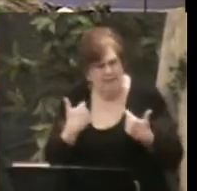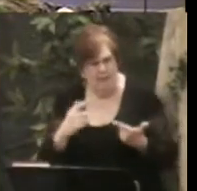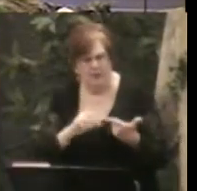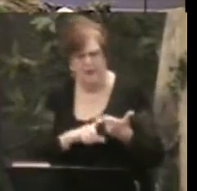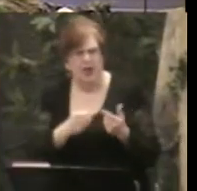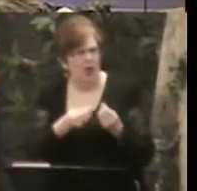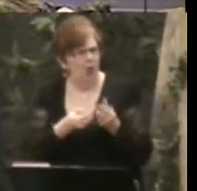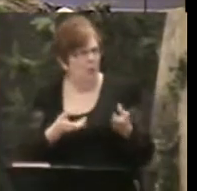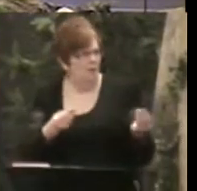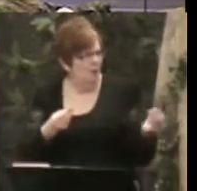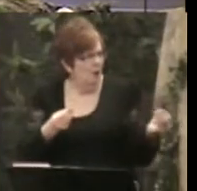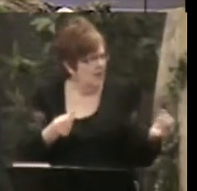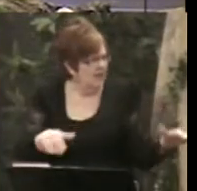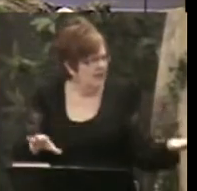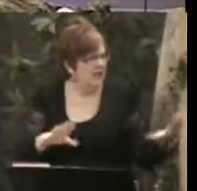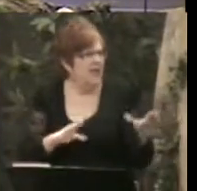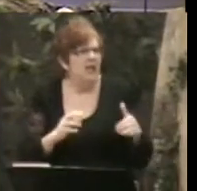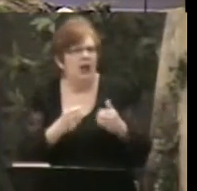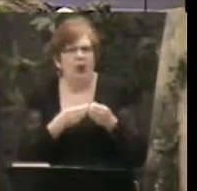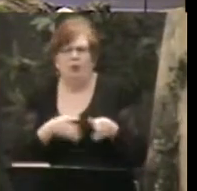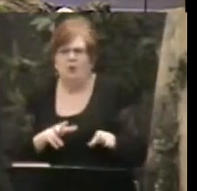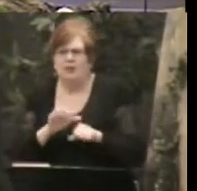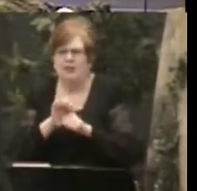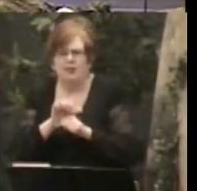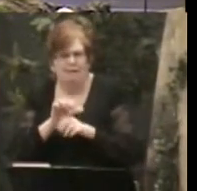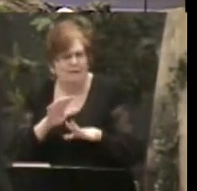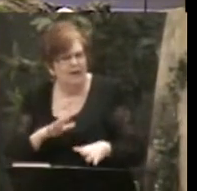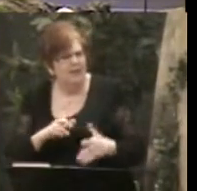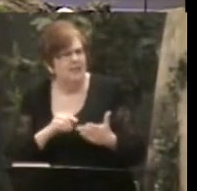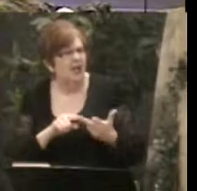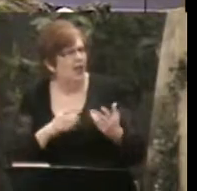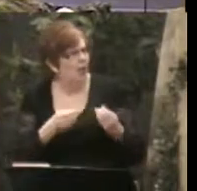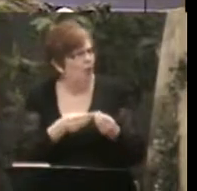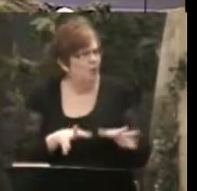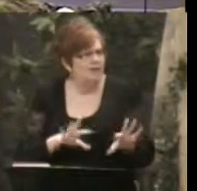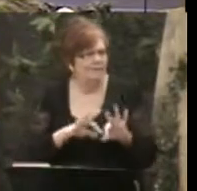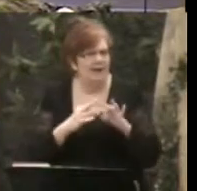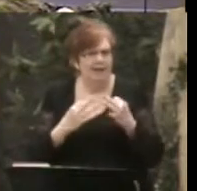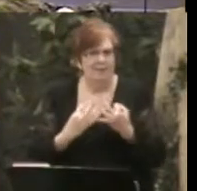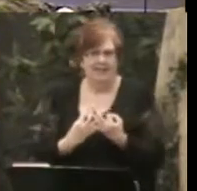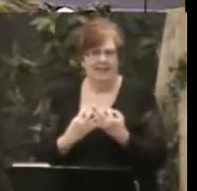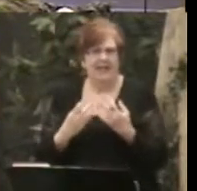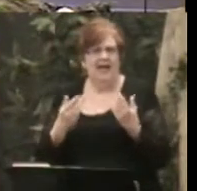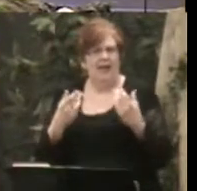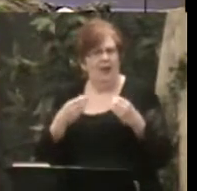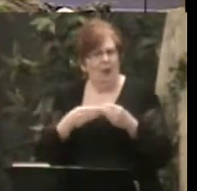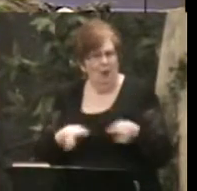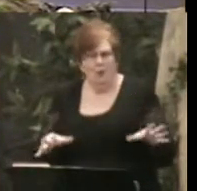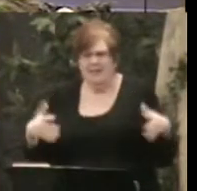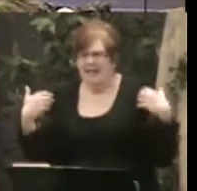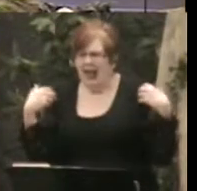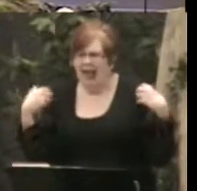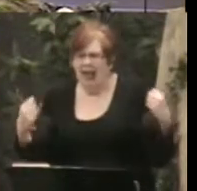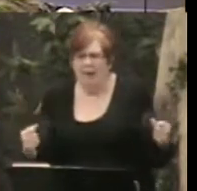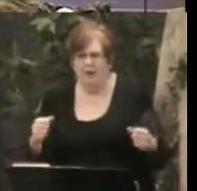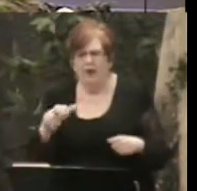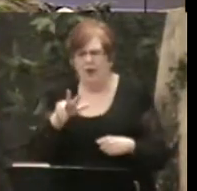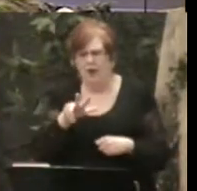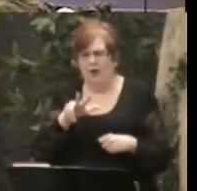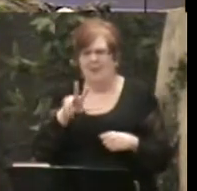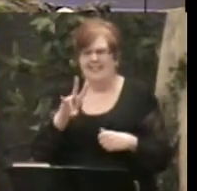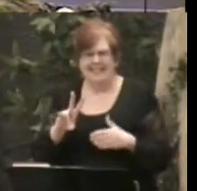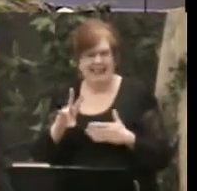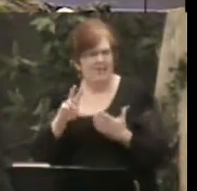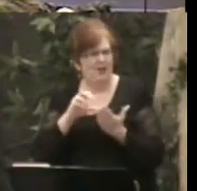his property, he loses his servants, he loses his family, he even loses his health. He spends 37 chapters